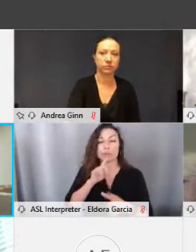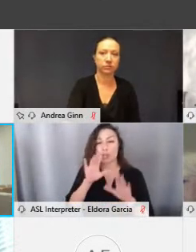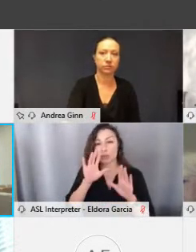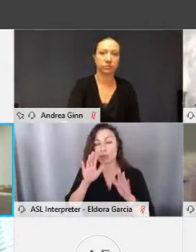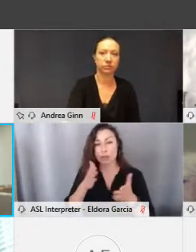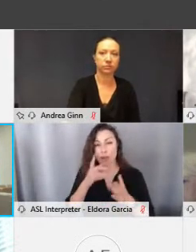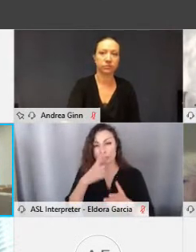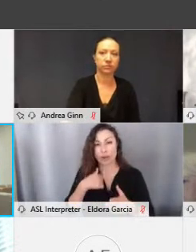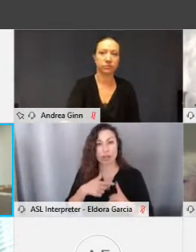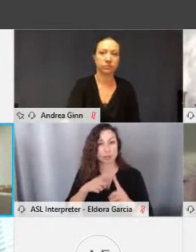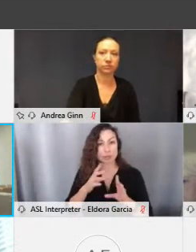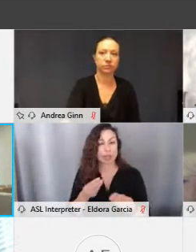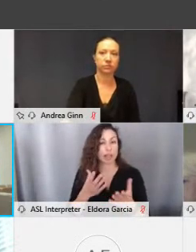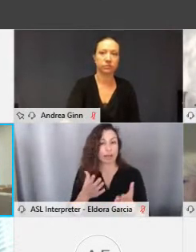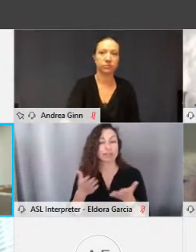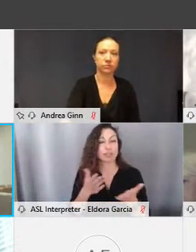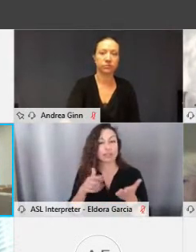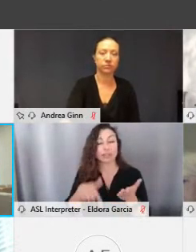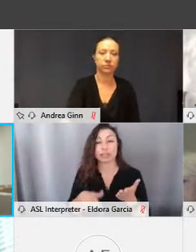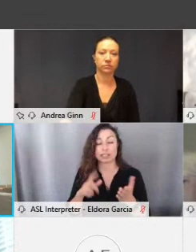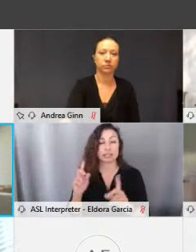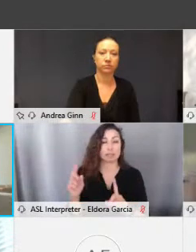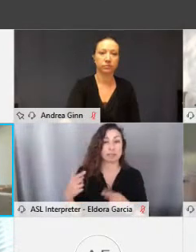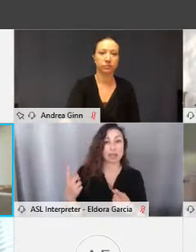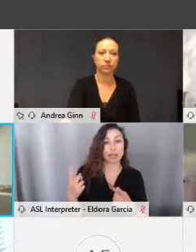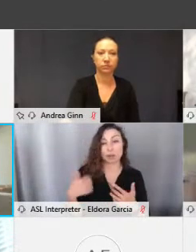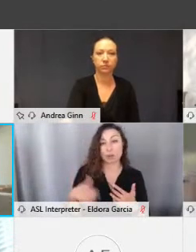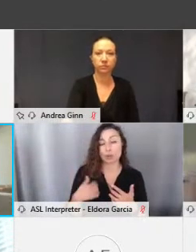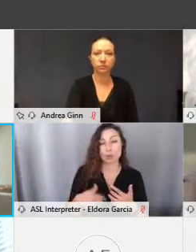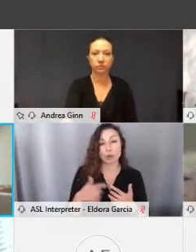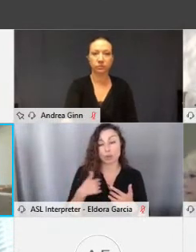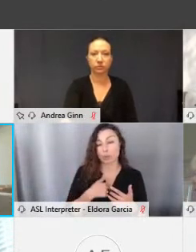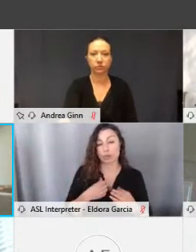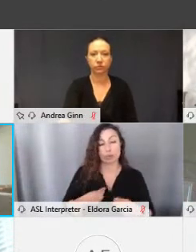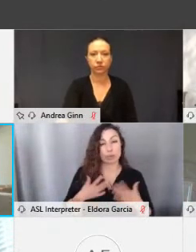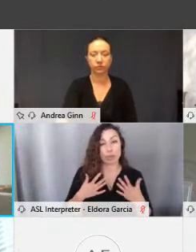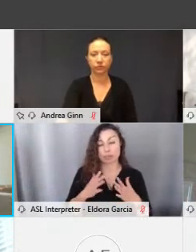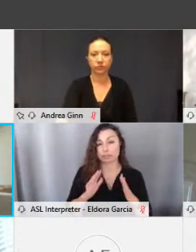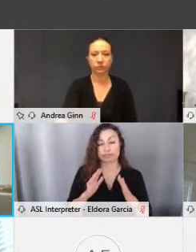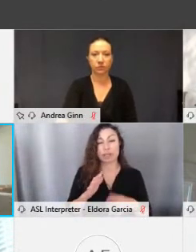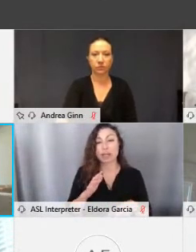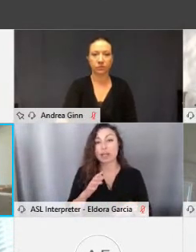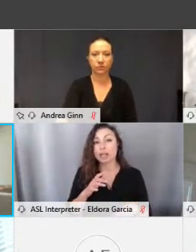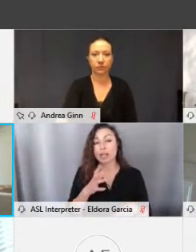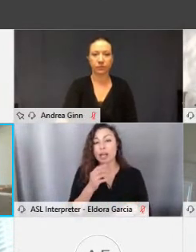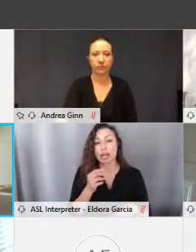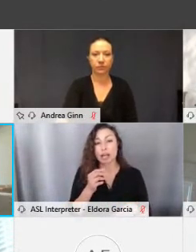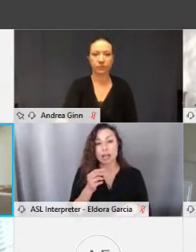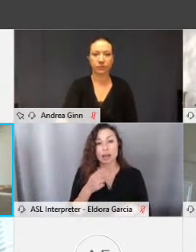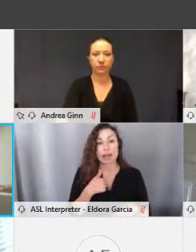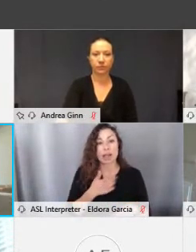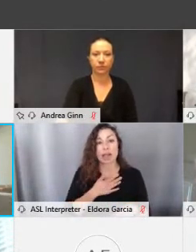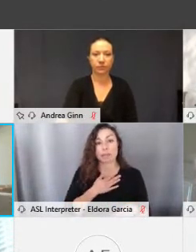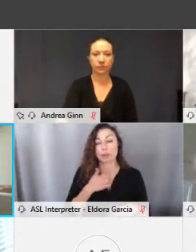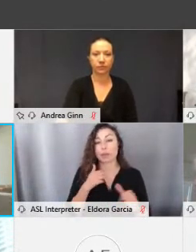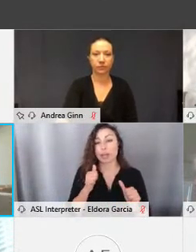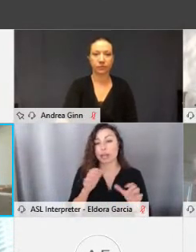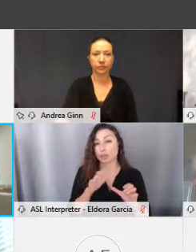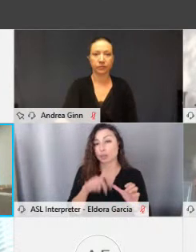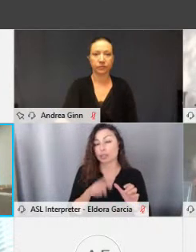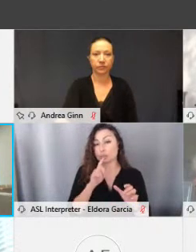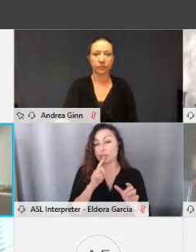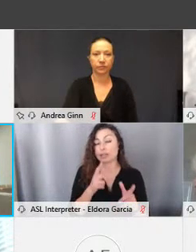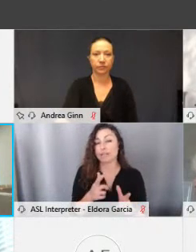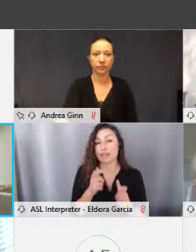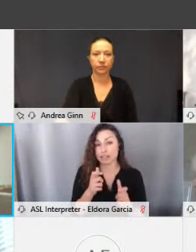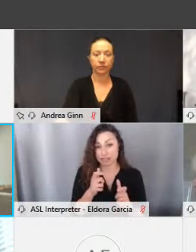for us to deliver services this has been, and are thrilled that we were all able to just do this so quickly.